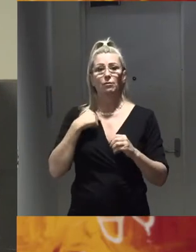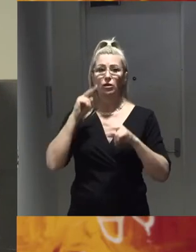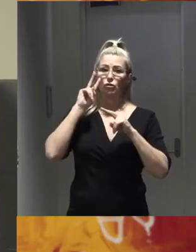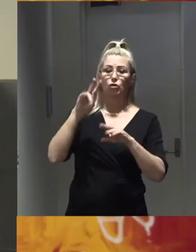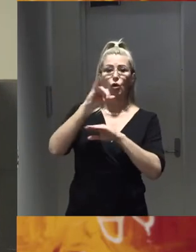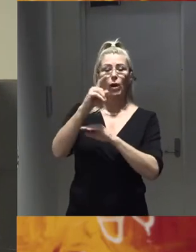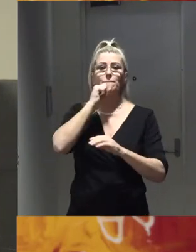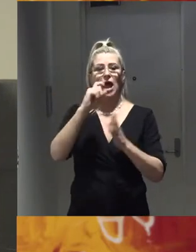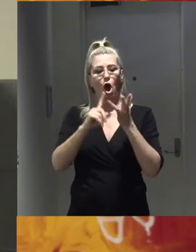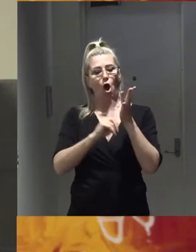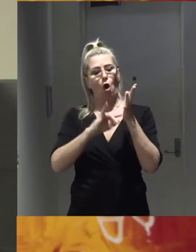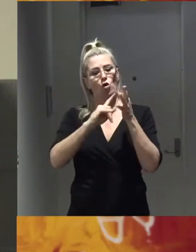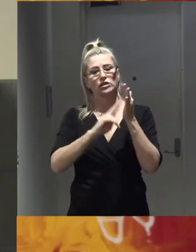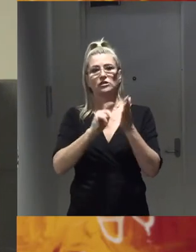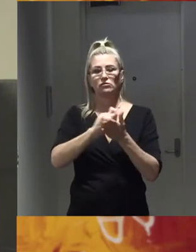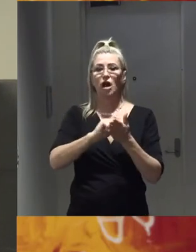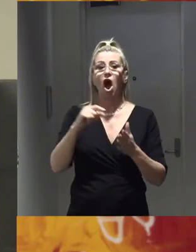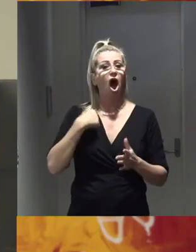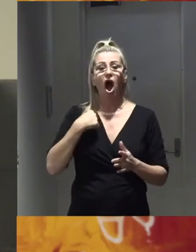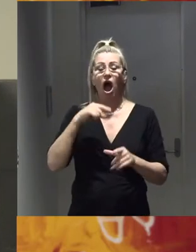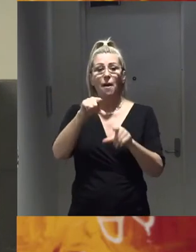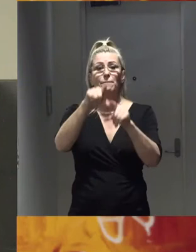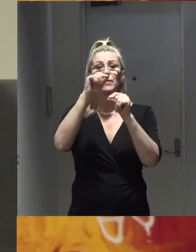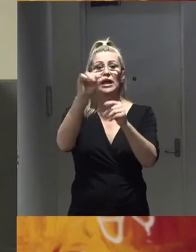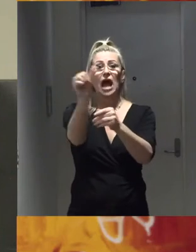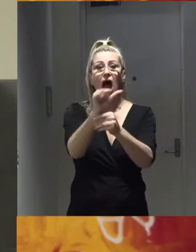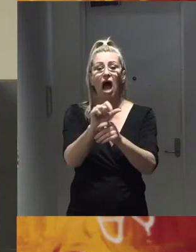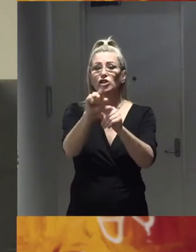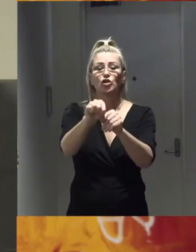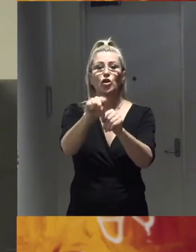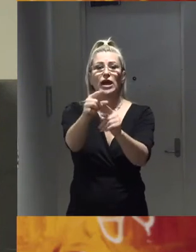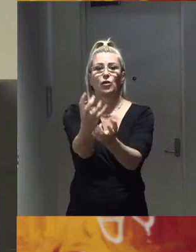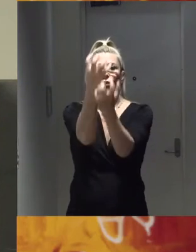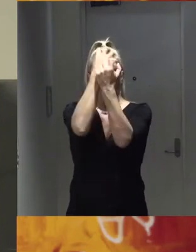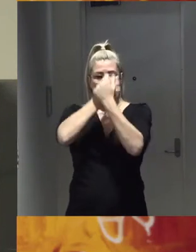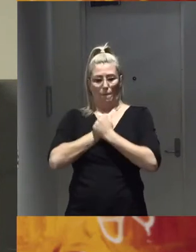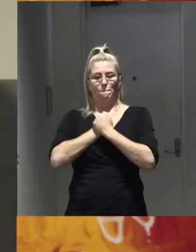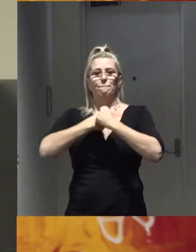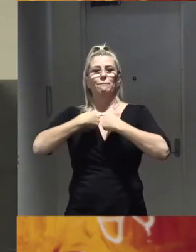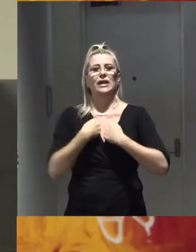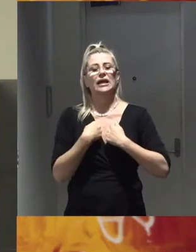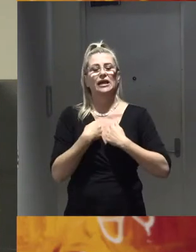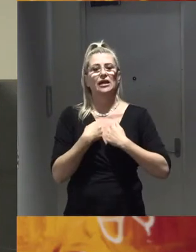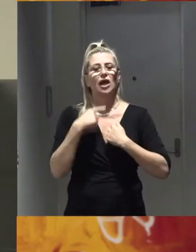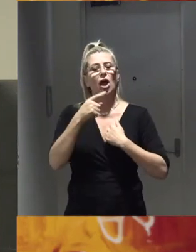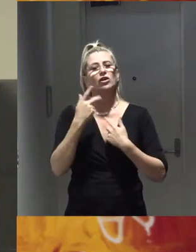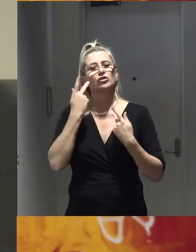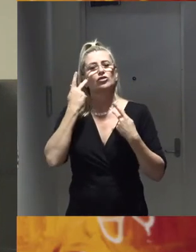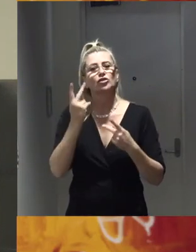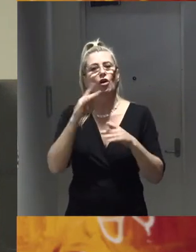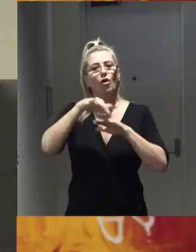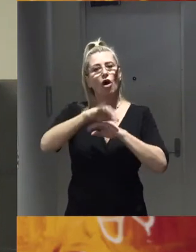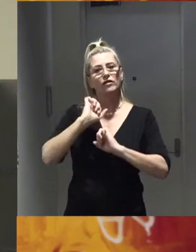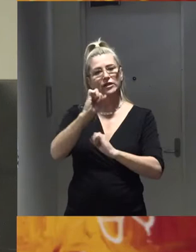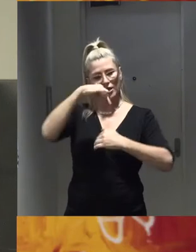Olsen's words, "I did not choose art, it chose me," reflecting a deep-seated sense of identity